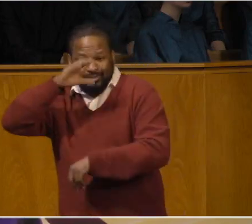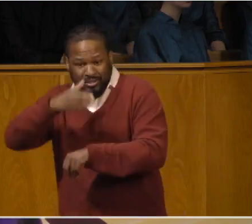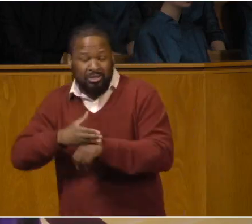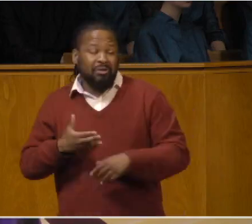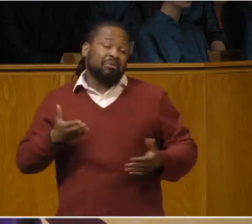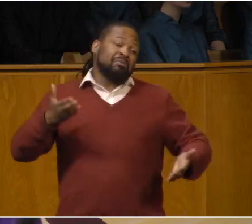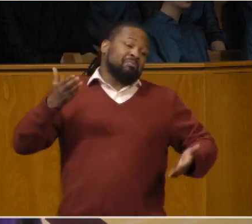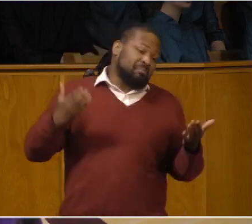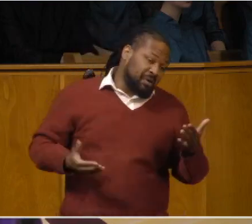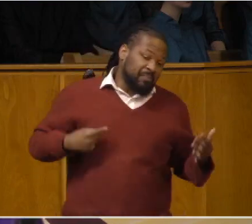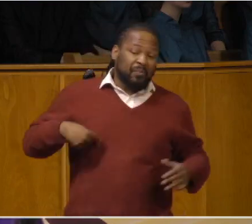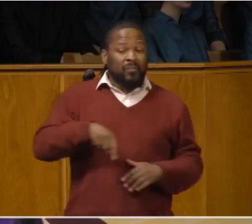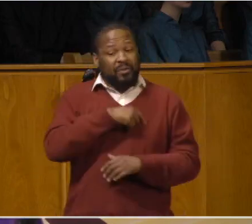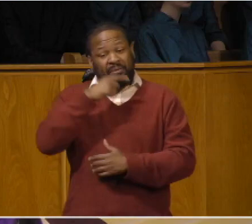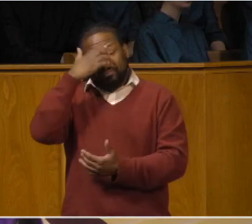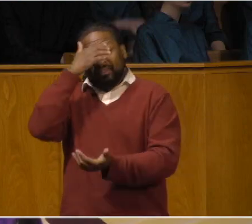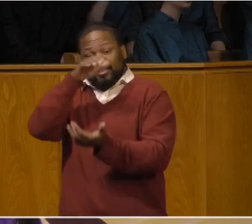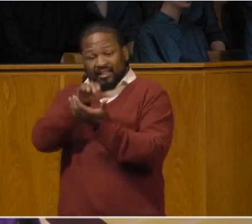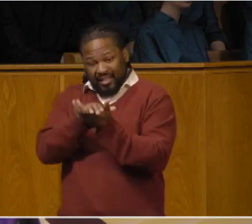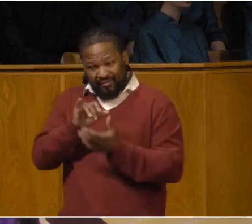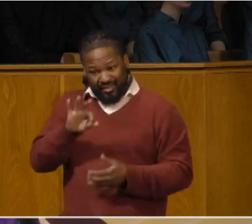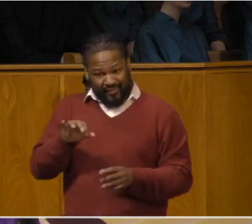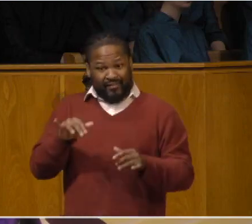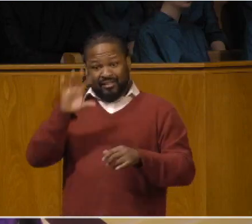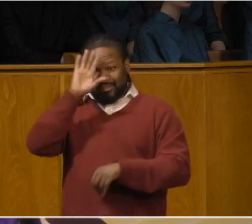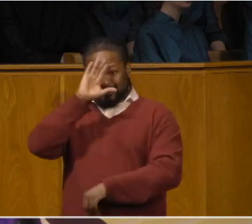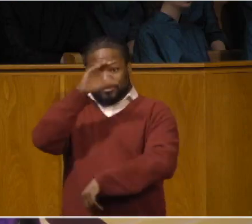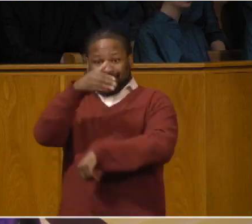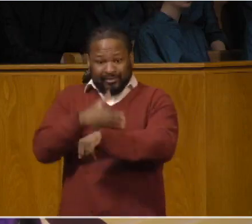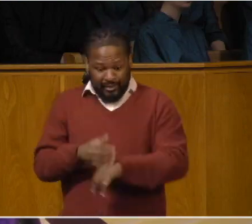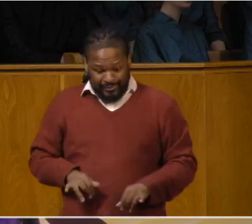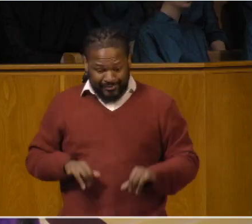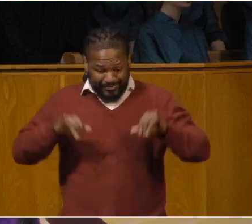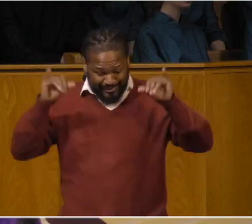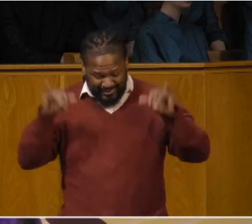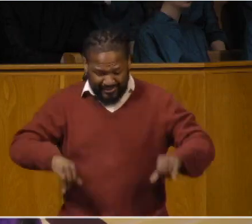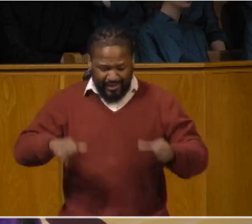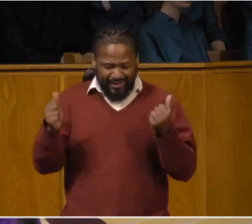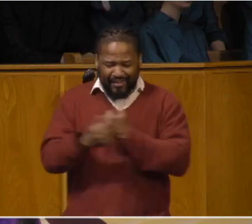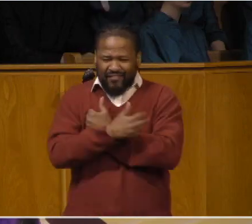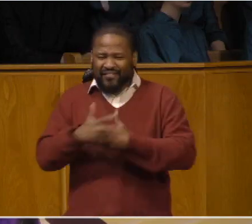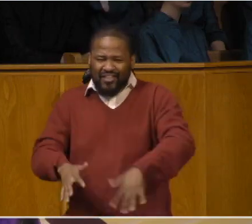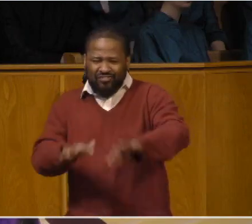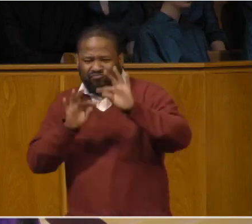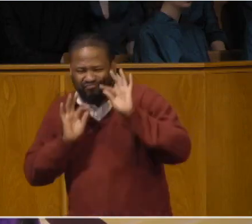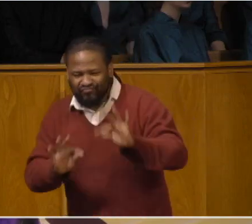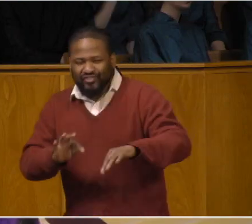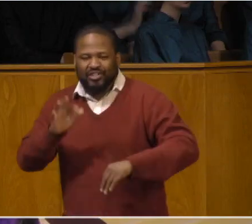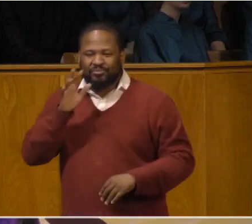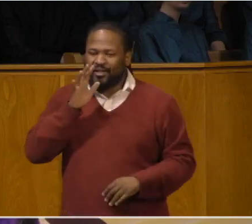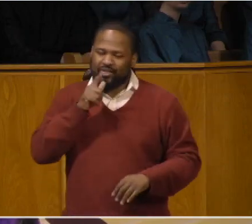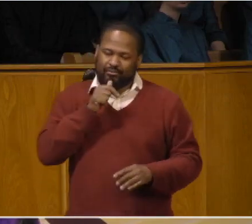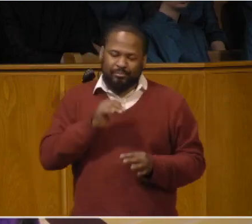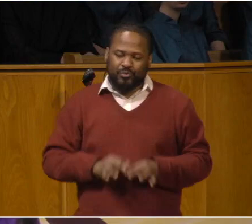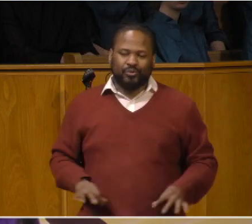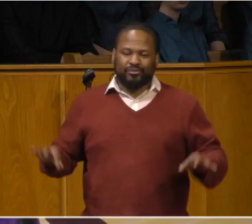if the son was able to stay, all would be well with him. The mother doesn't matter.